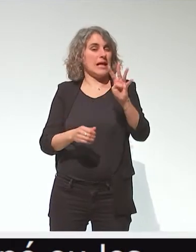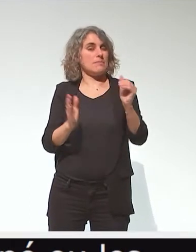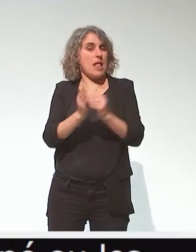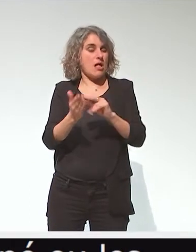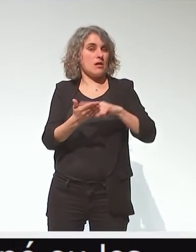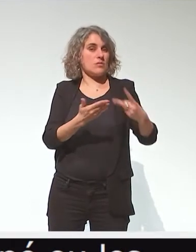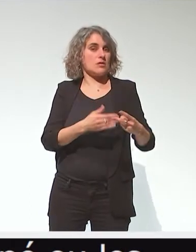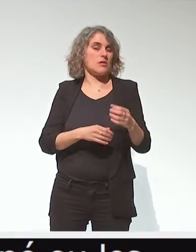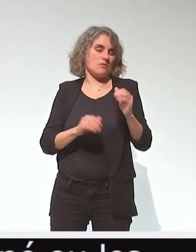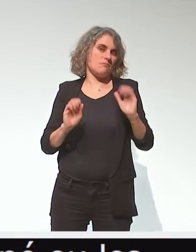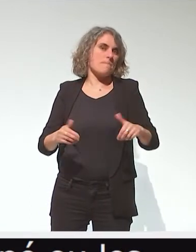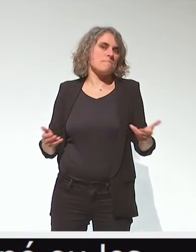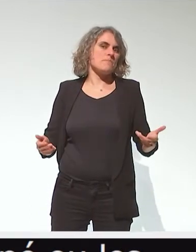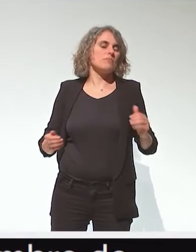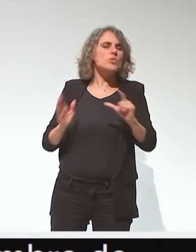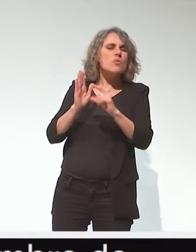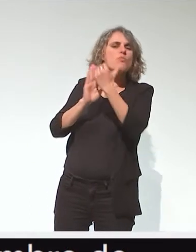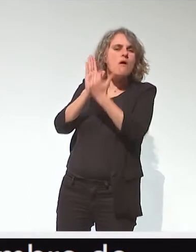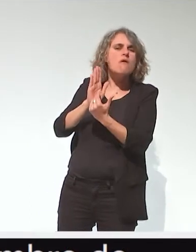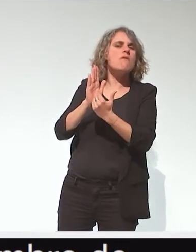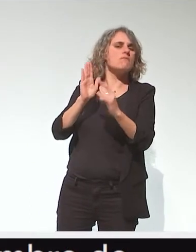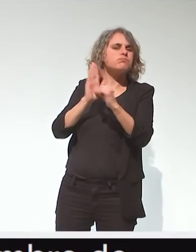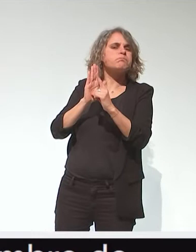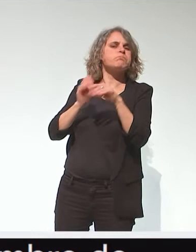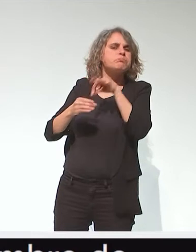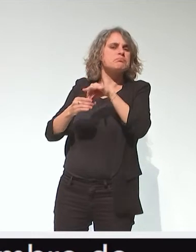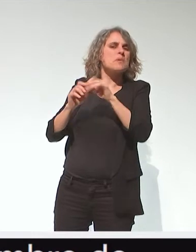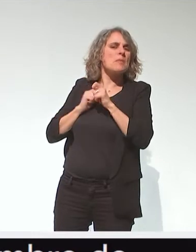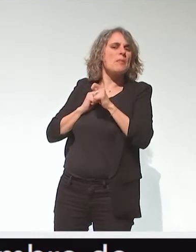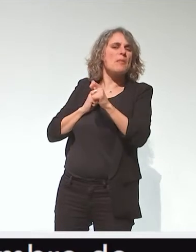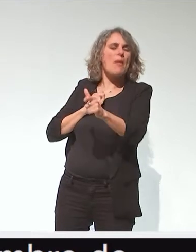totally, we can see, thanks to these figures, that despite